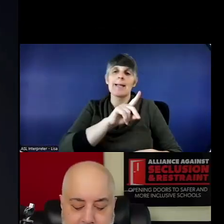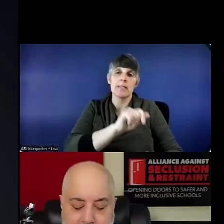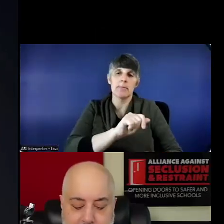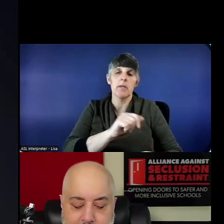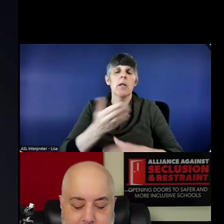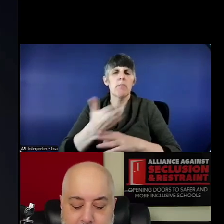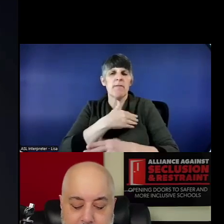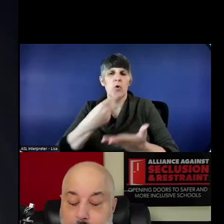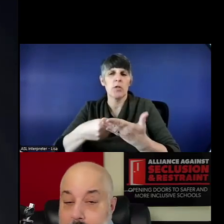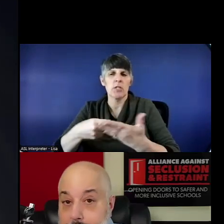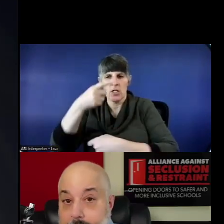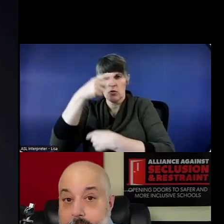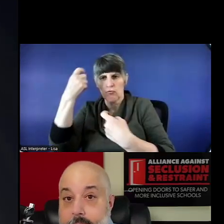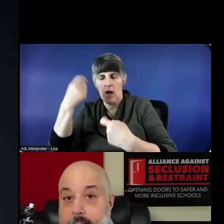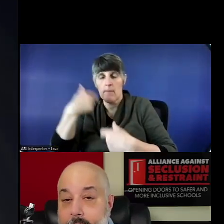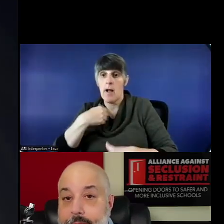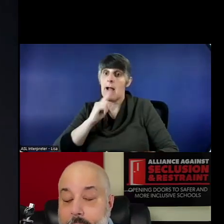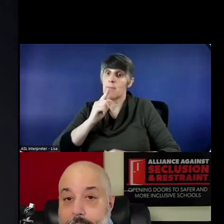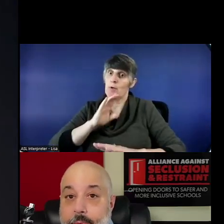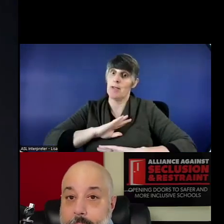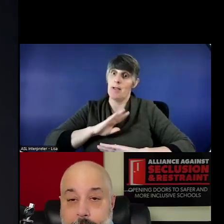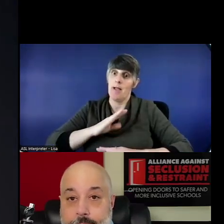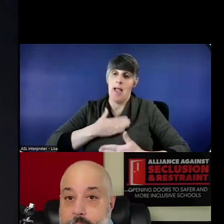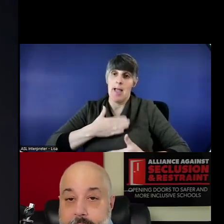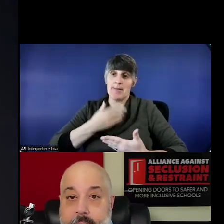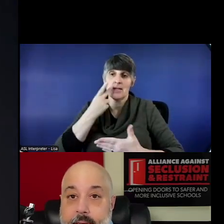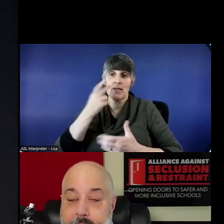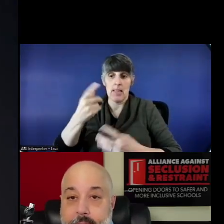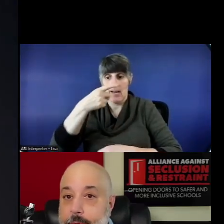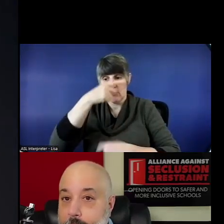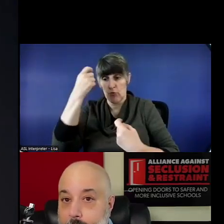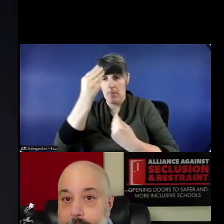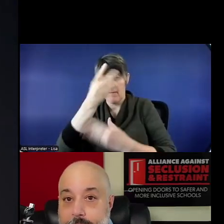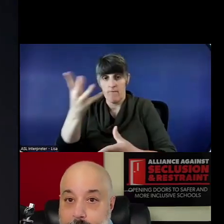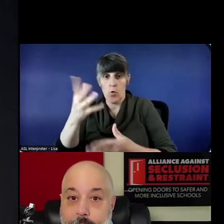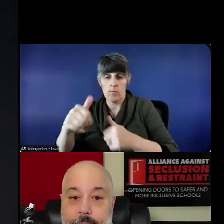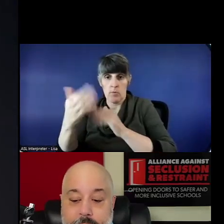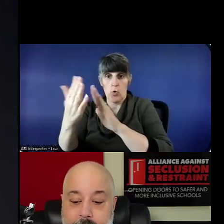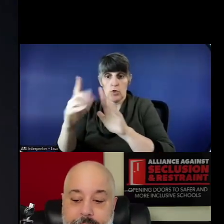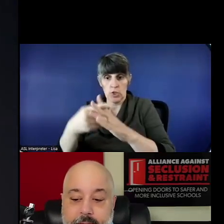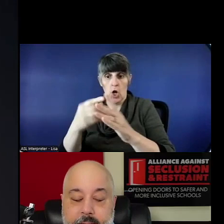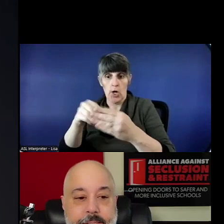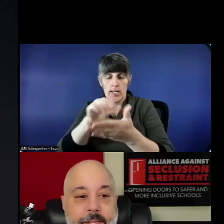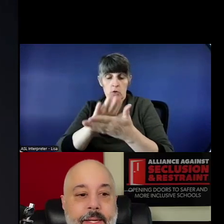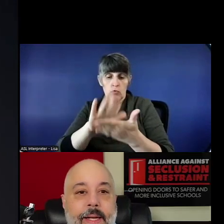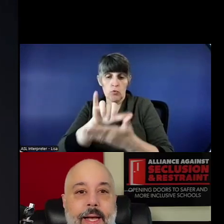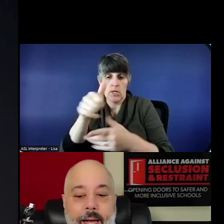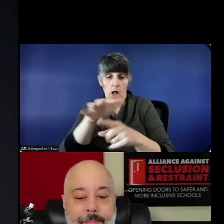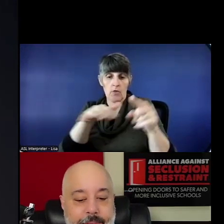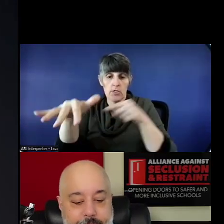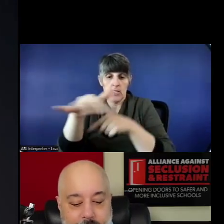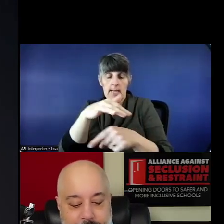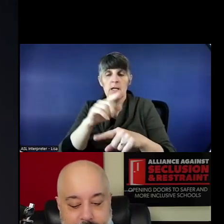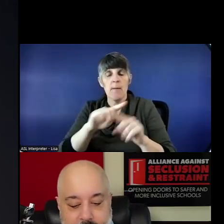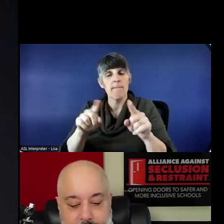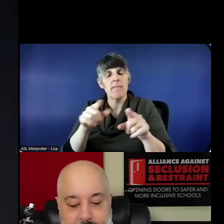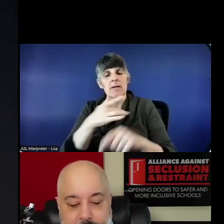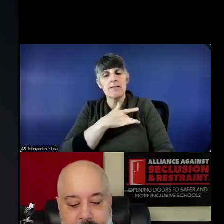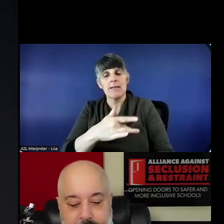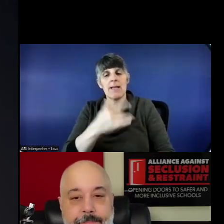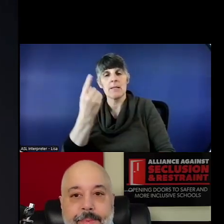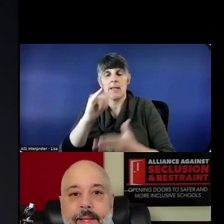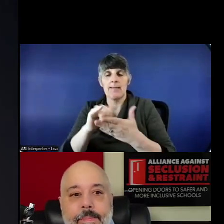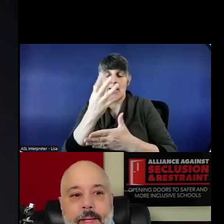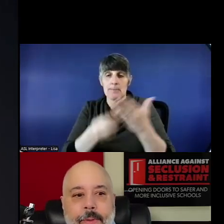and I'm really pleased to see a lot of trauma-informed approaches beginning to get a foothold in schools and other settings. But there's often something